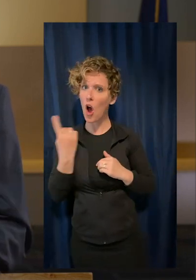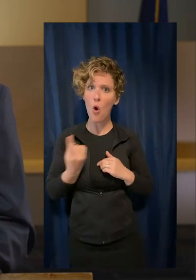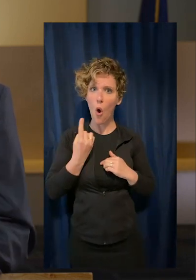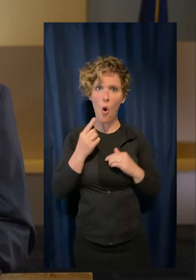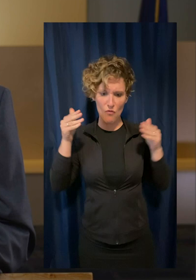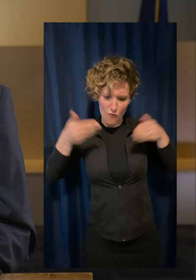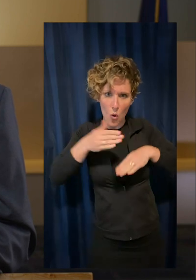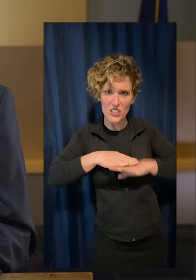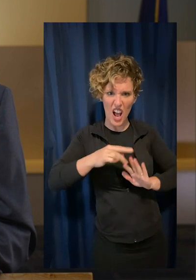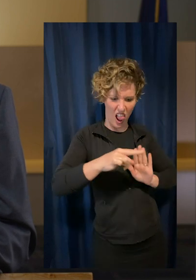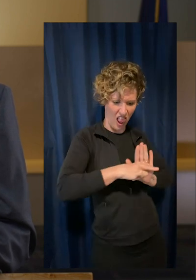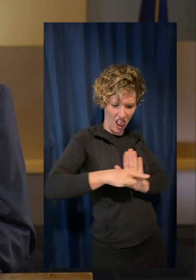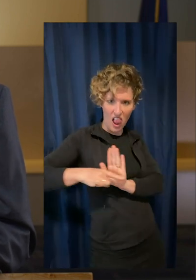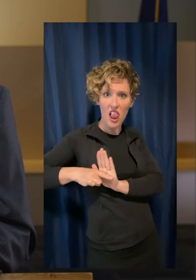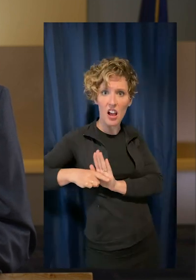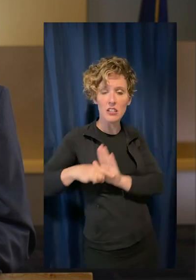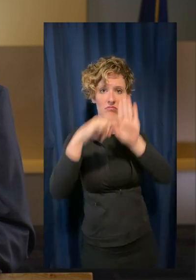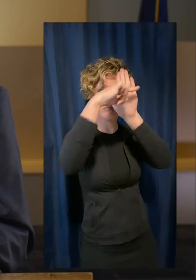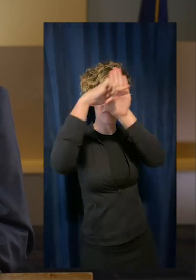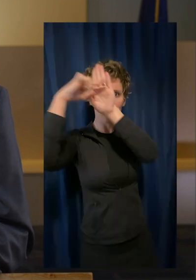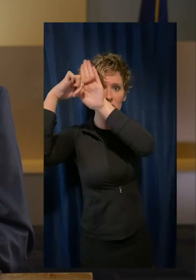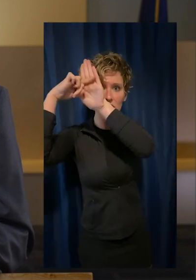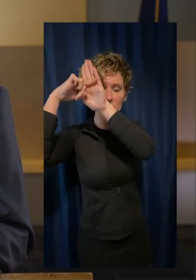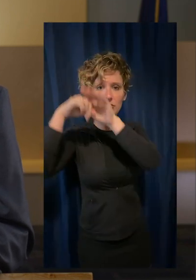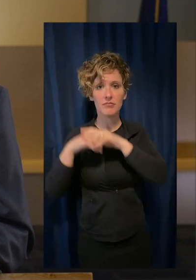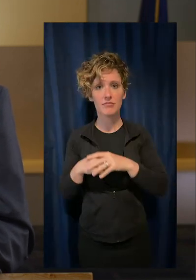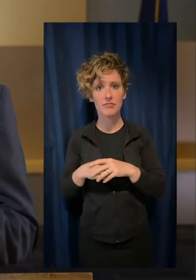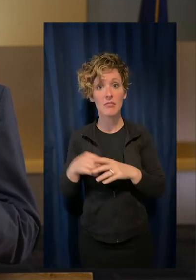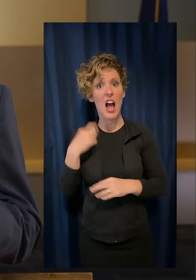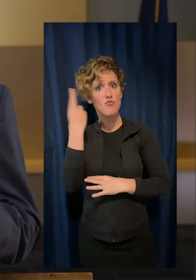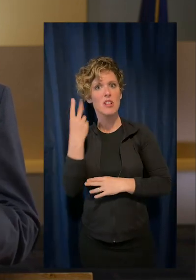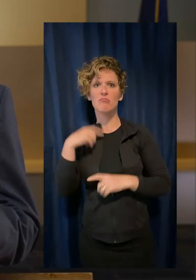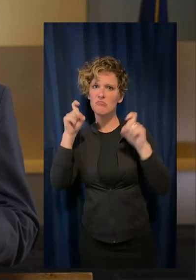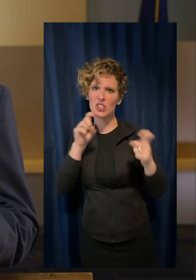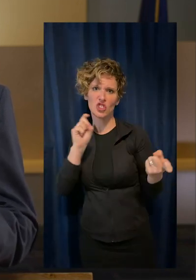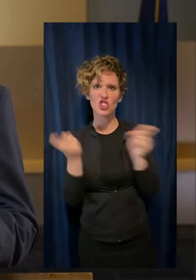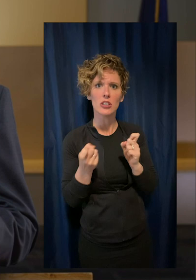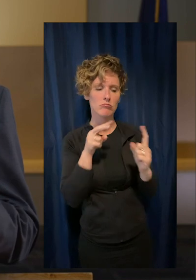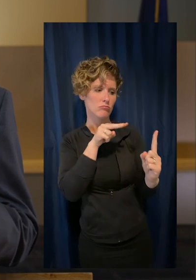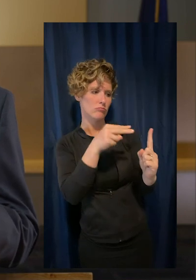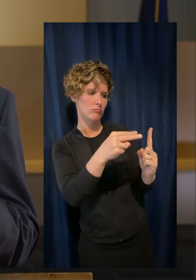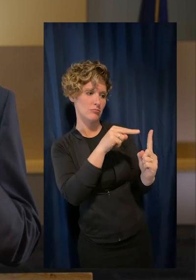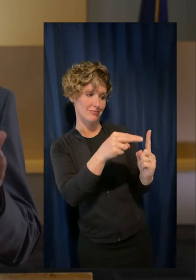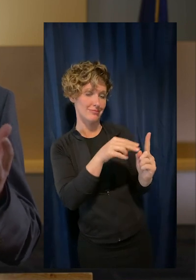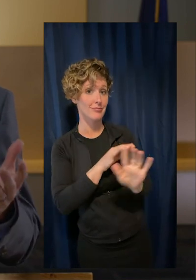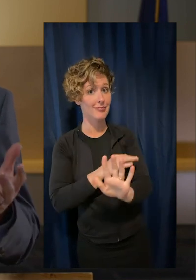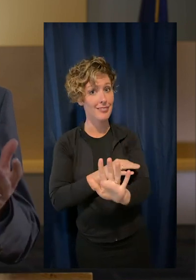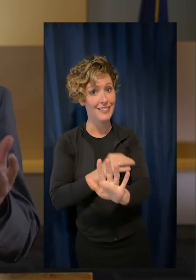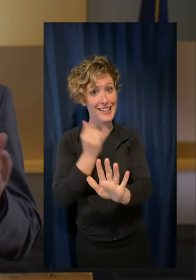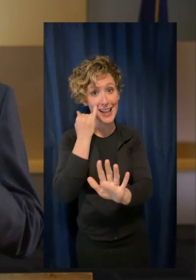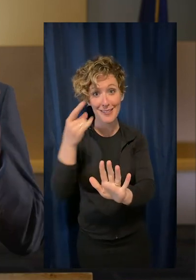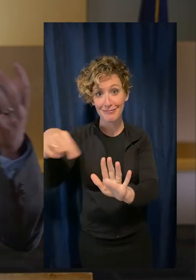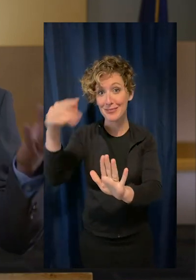understood that I needed to change my perspective. Now, those of you who know me well enough know that I might have